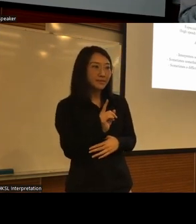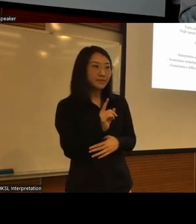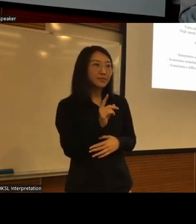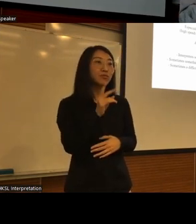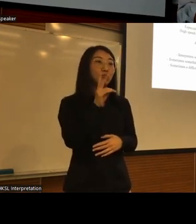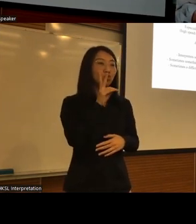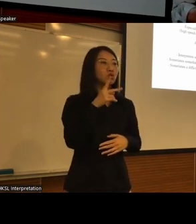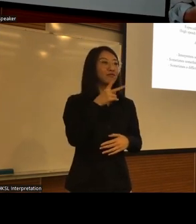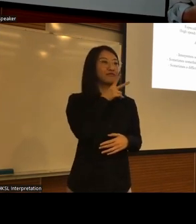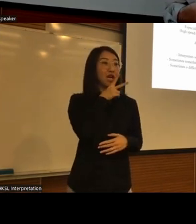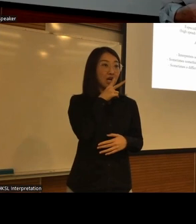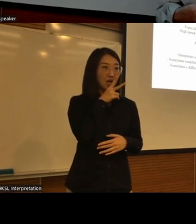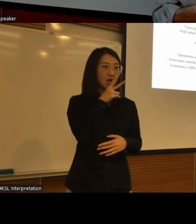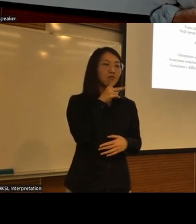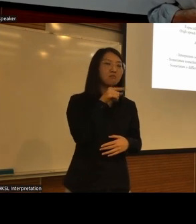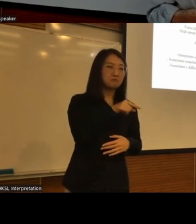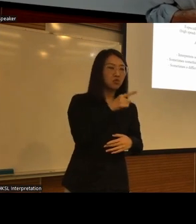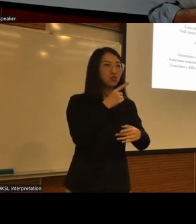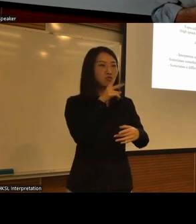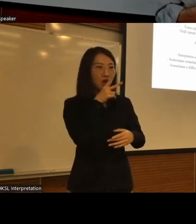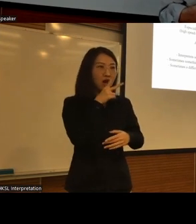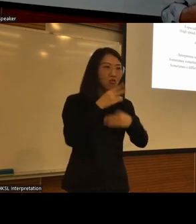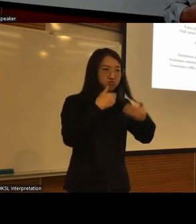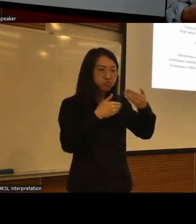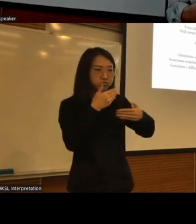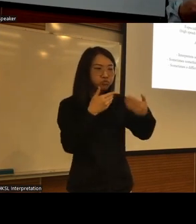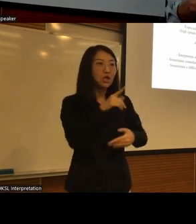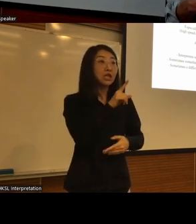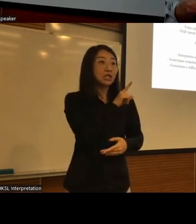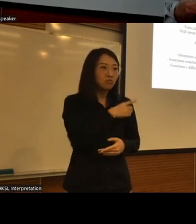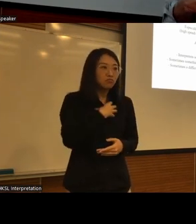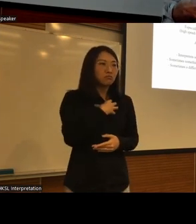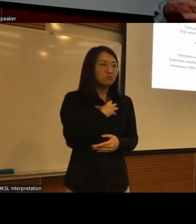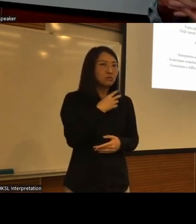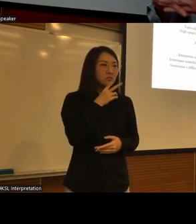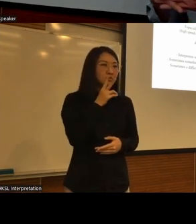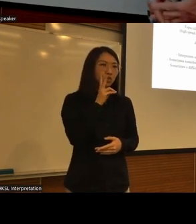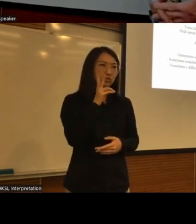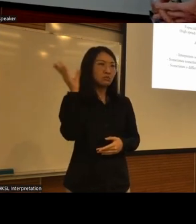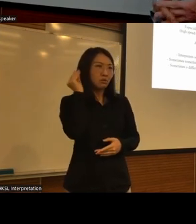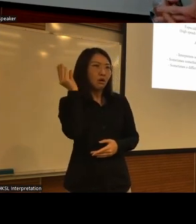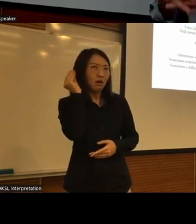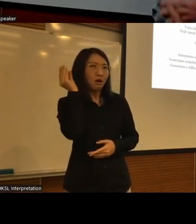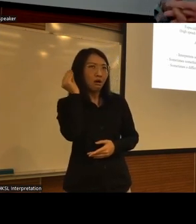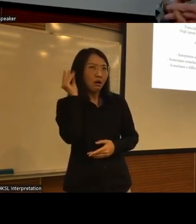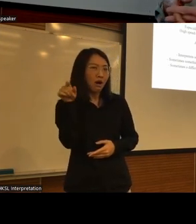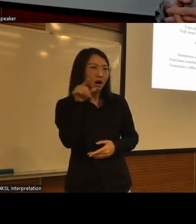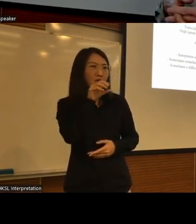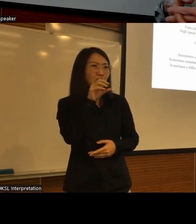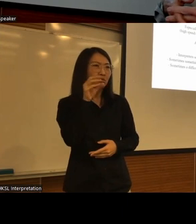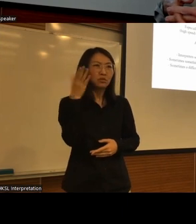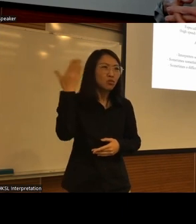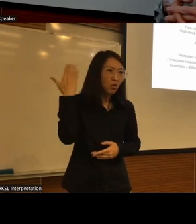by interpreters? Sometimes the interpreters feel that something that the speaker actually said was not heard by